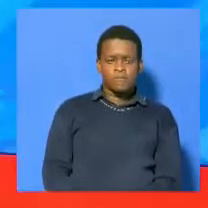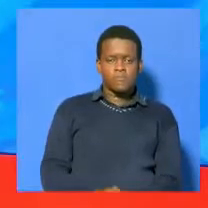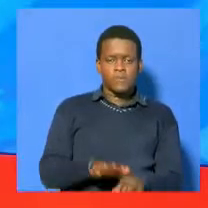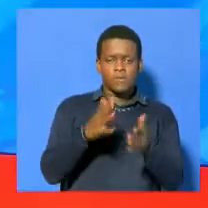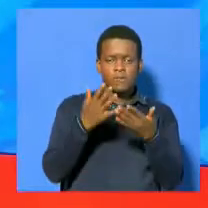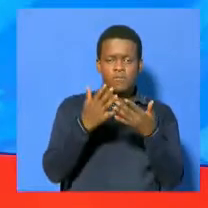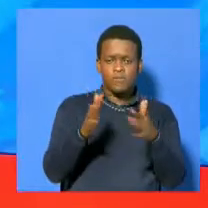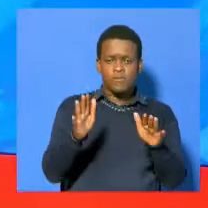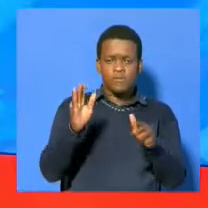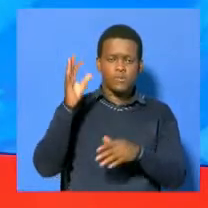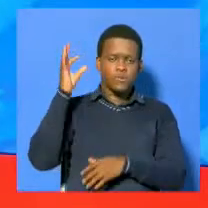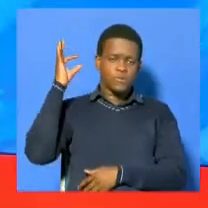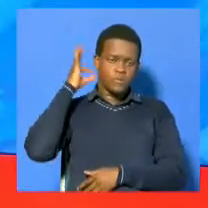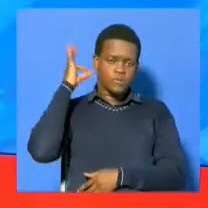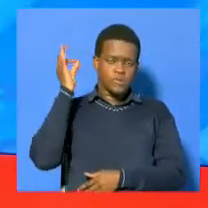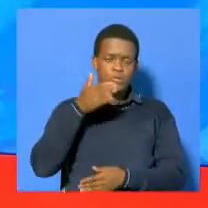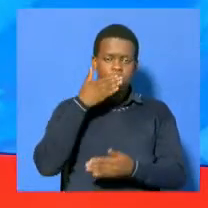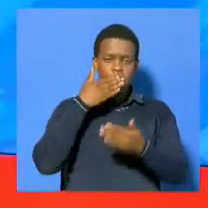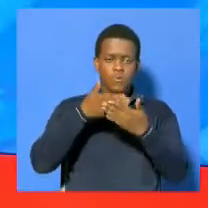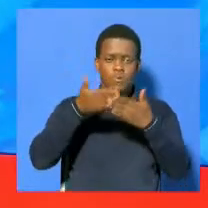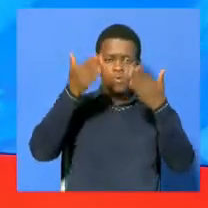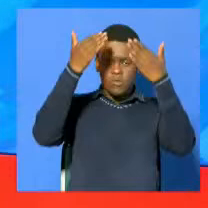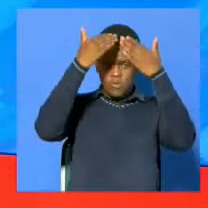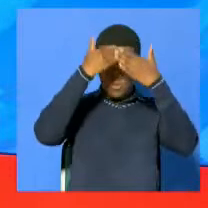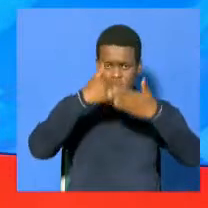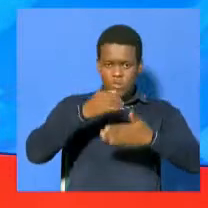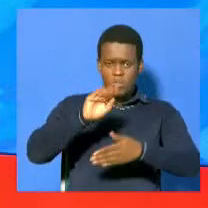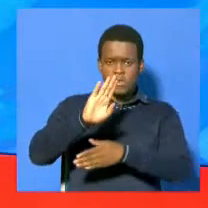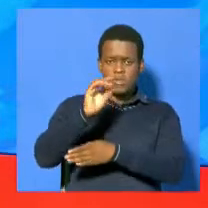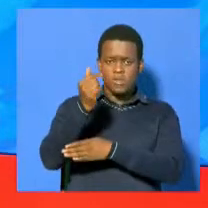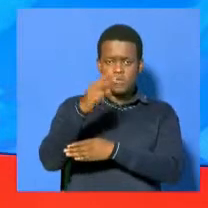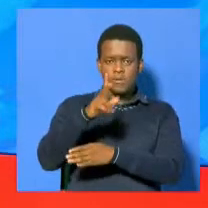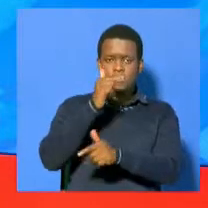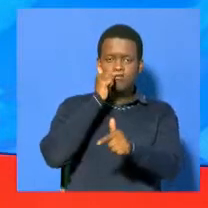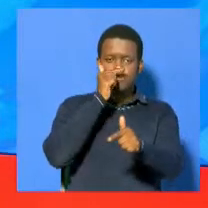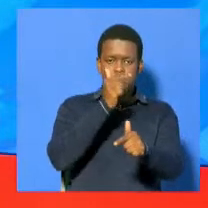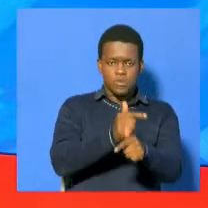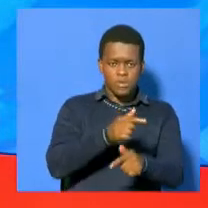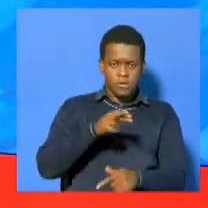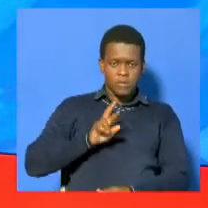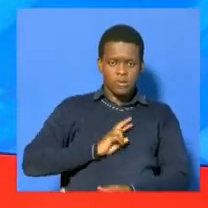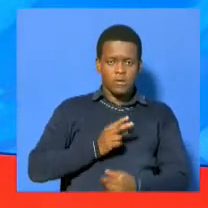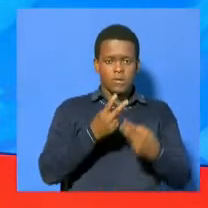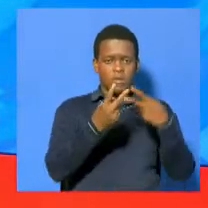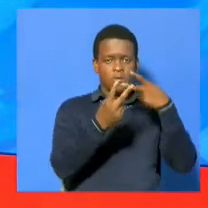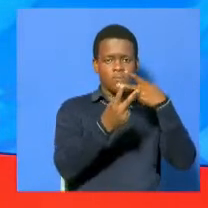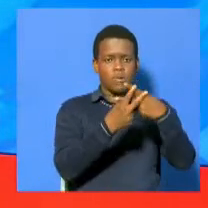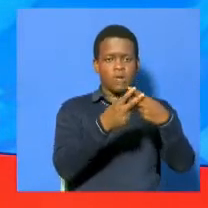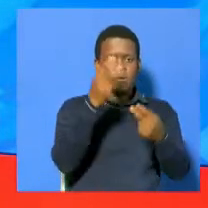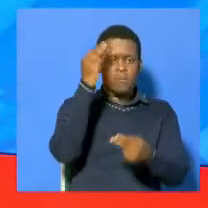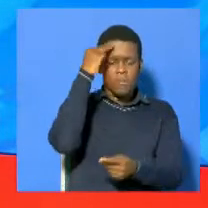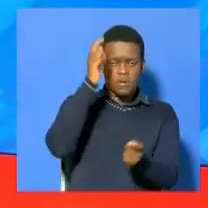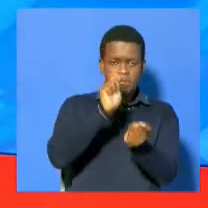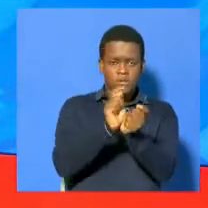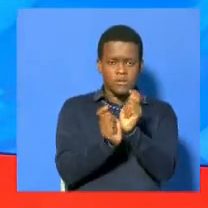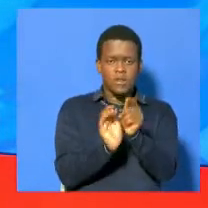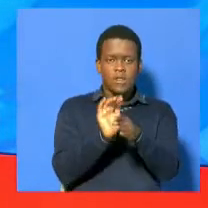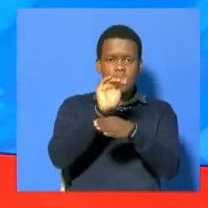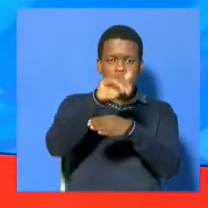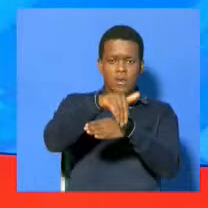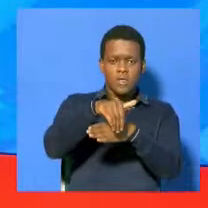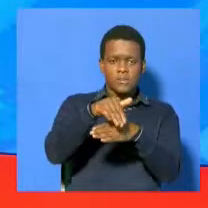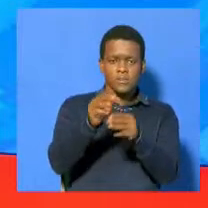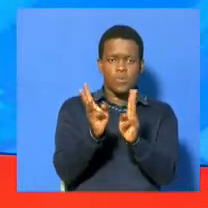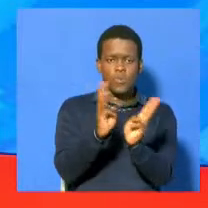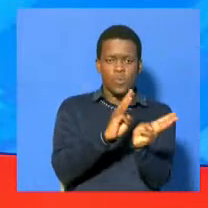That's all that we had for you in our news bulletin this evening. BTV News, Ikanya Rona. Hashtag Be The Blue Mindset Change. Up next is the